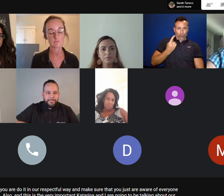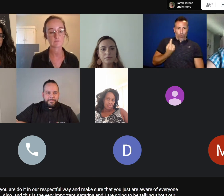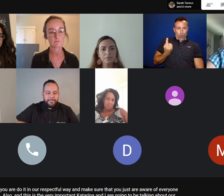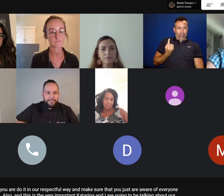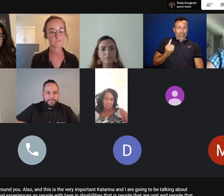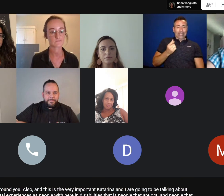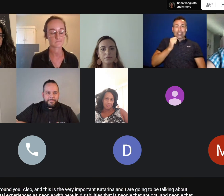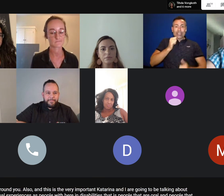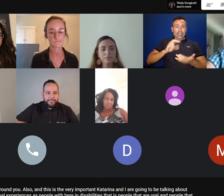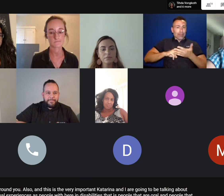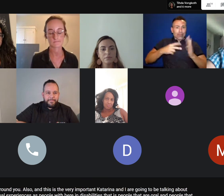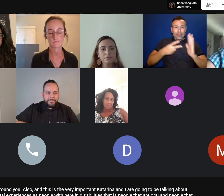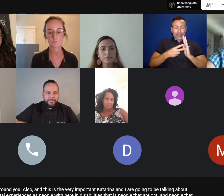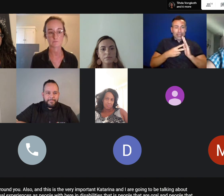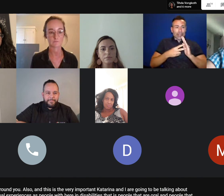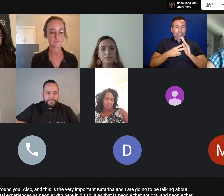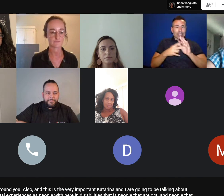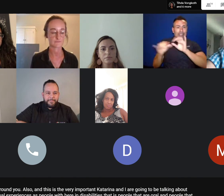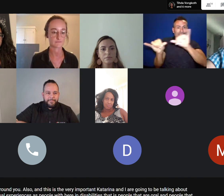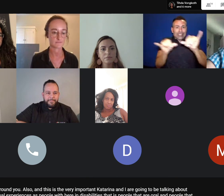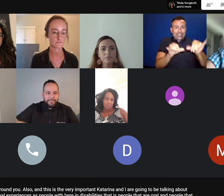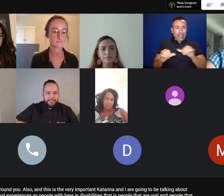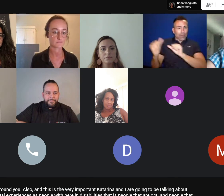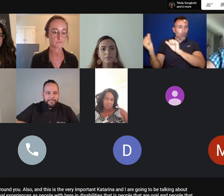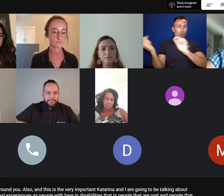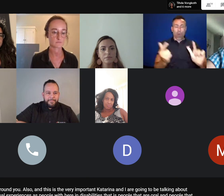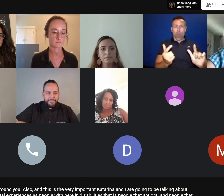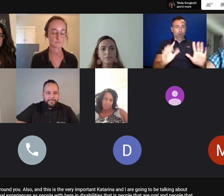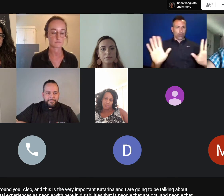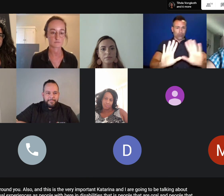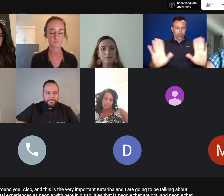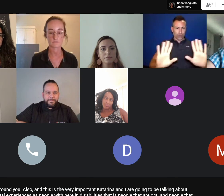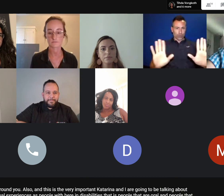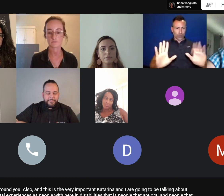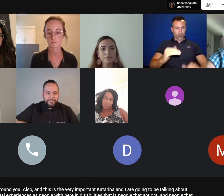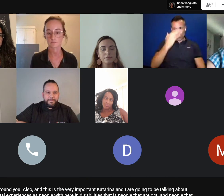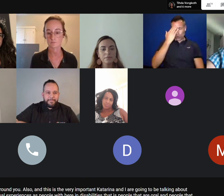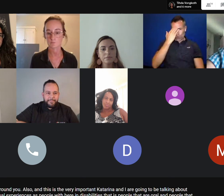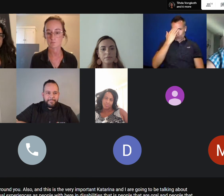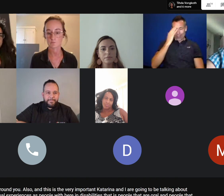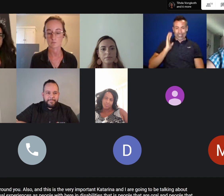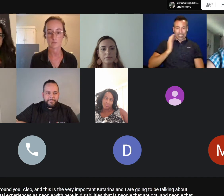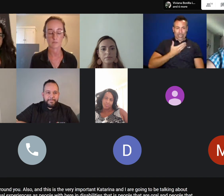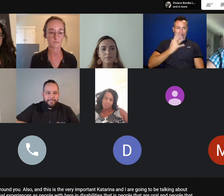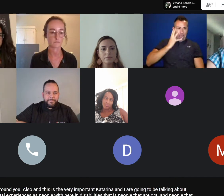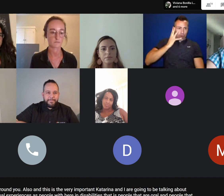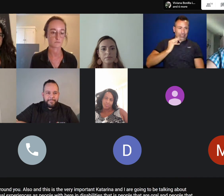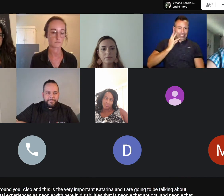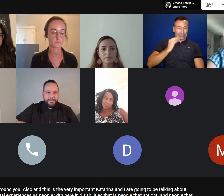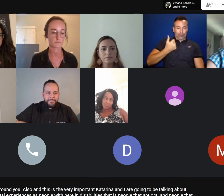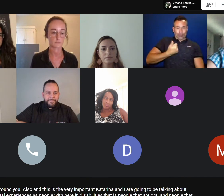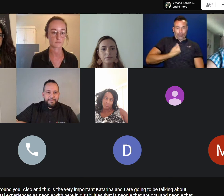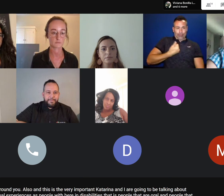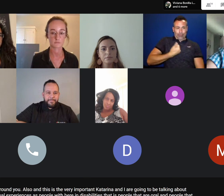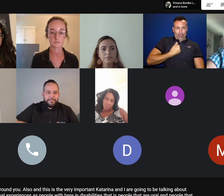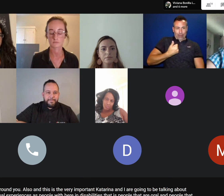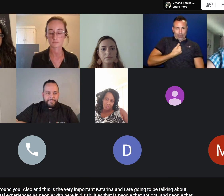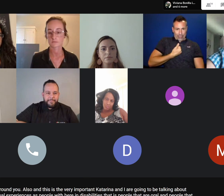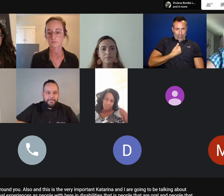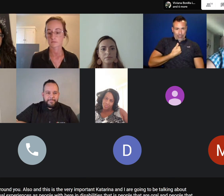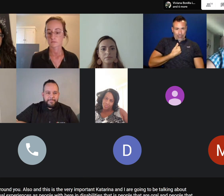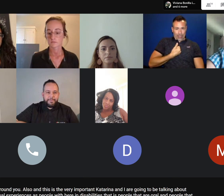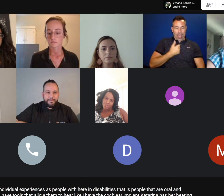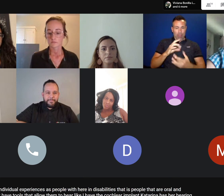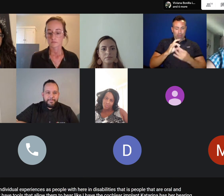disabilities. So just be conscious that as we talk about our own experiences, they are our own, and they